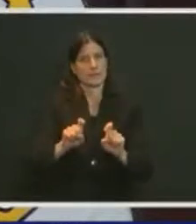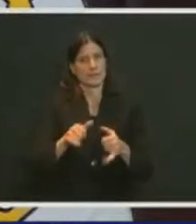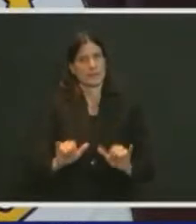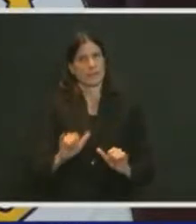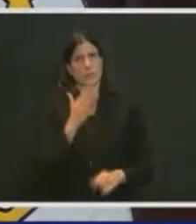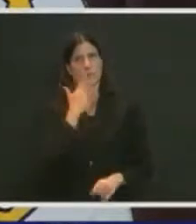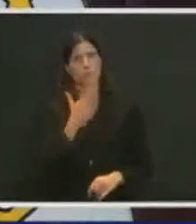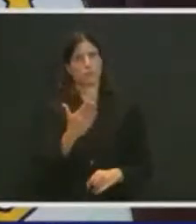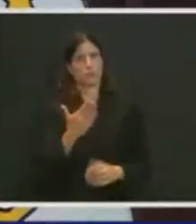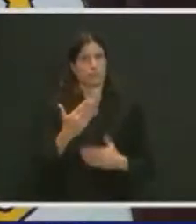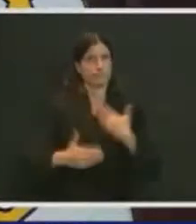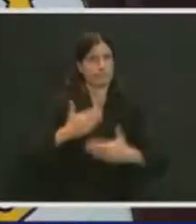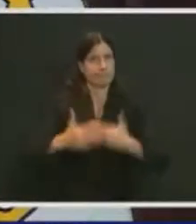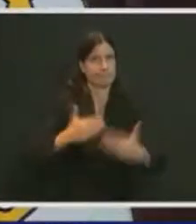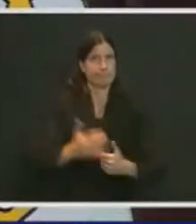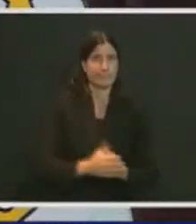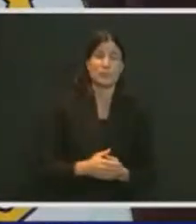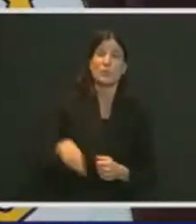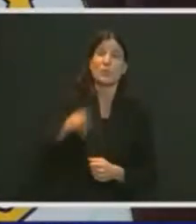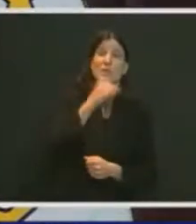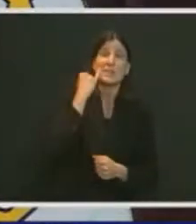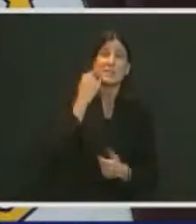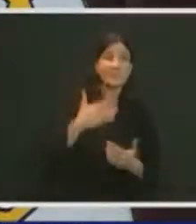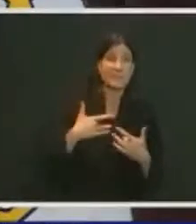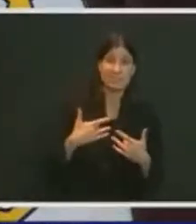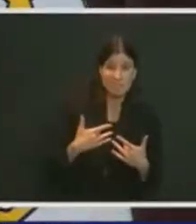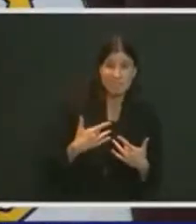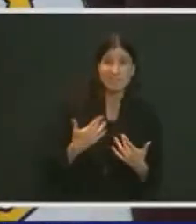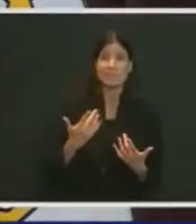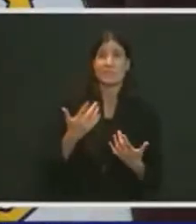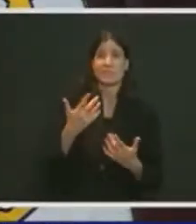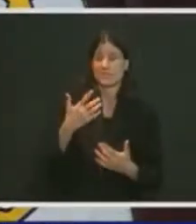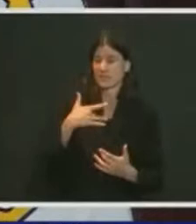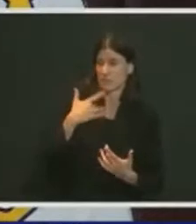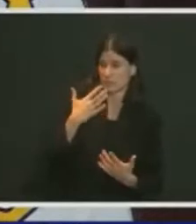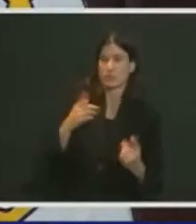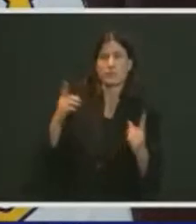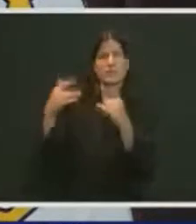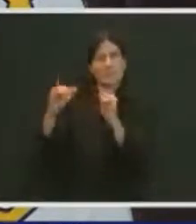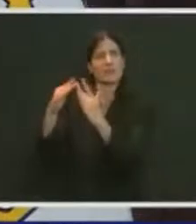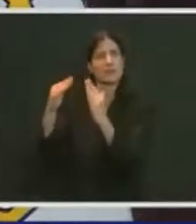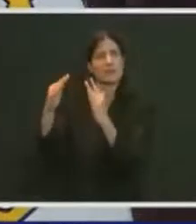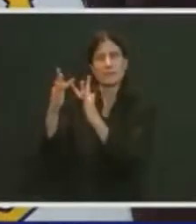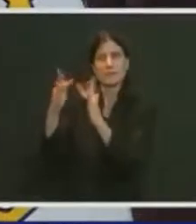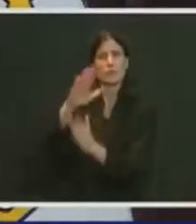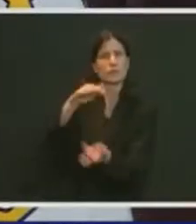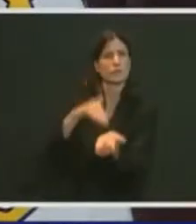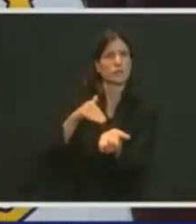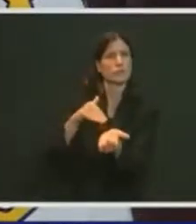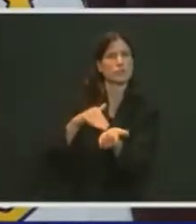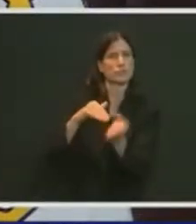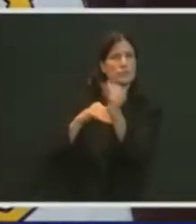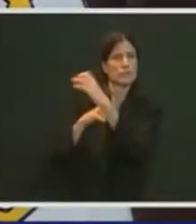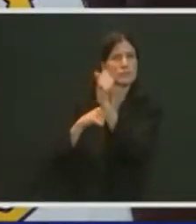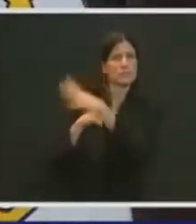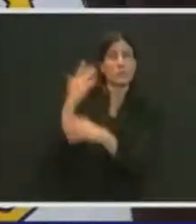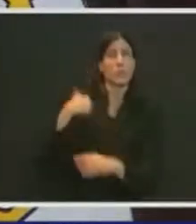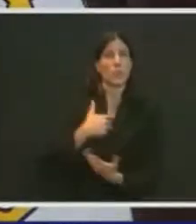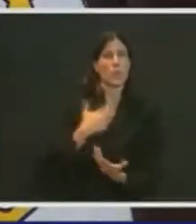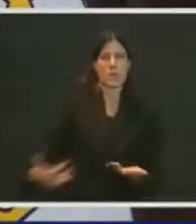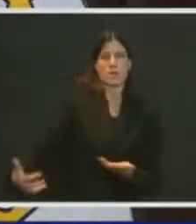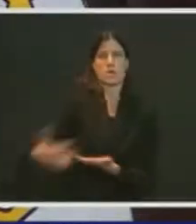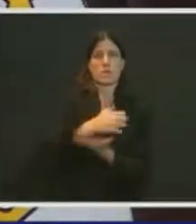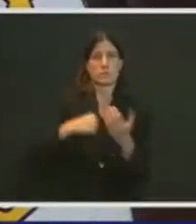because that's how we're going to measure the overall assessment of what's going on, the test result,